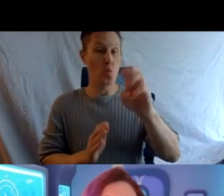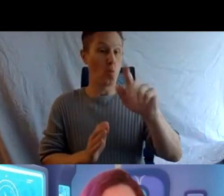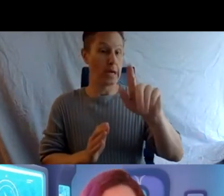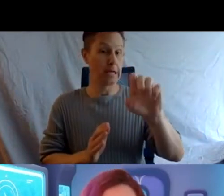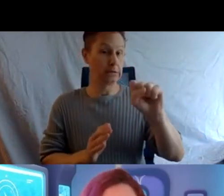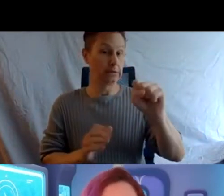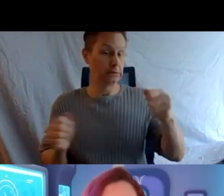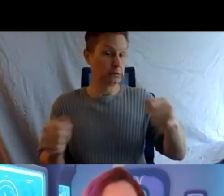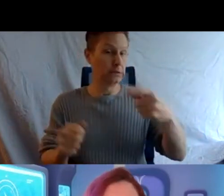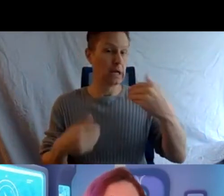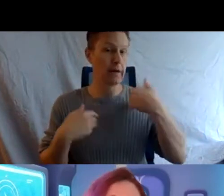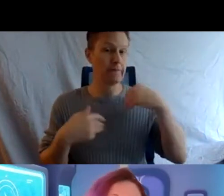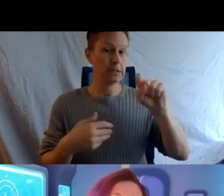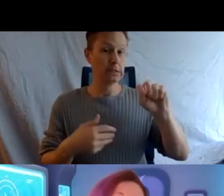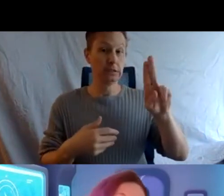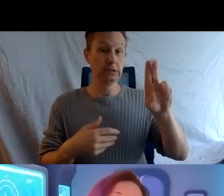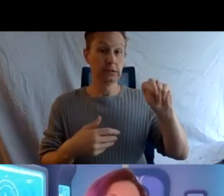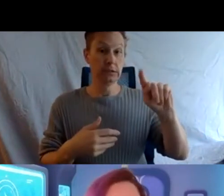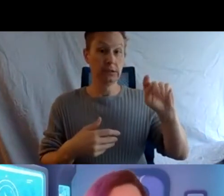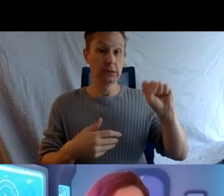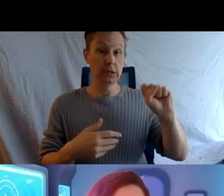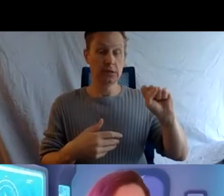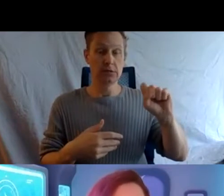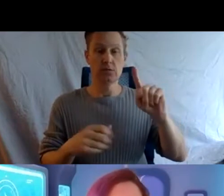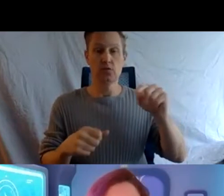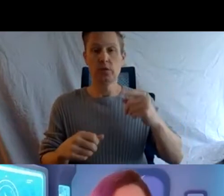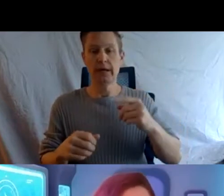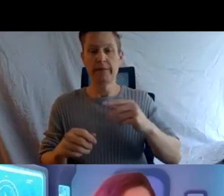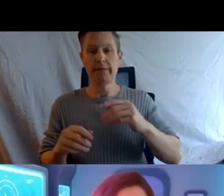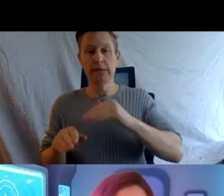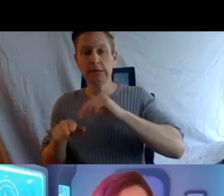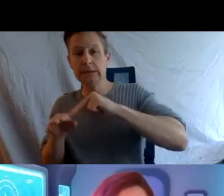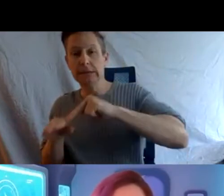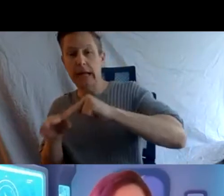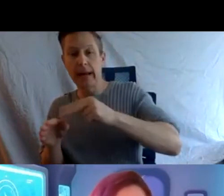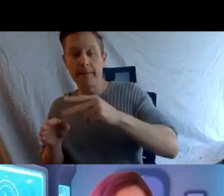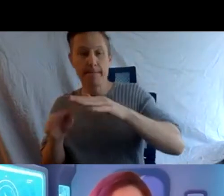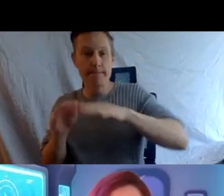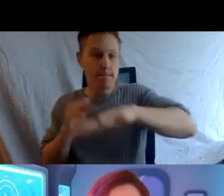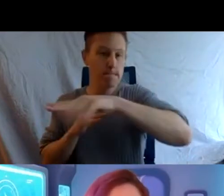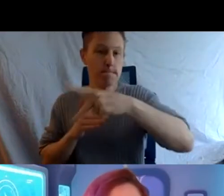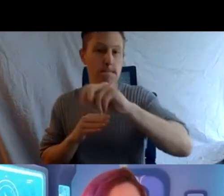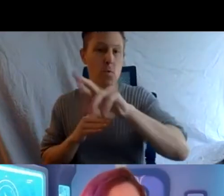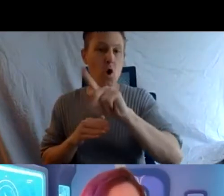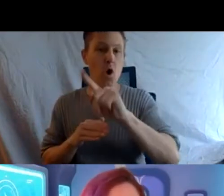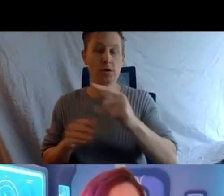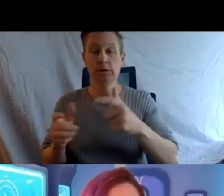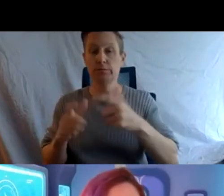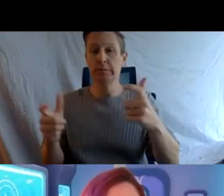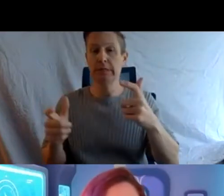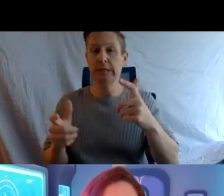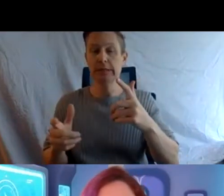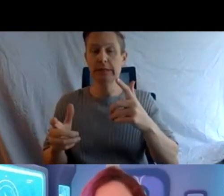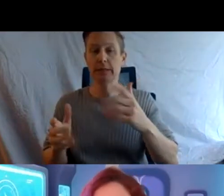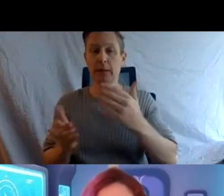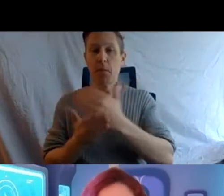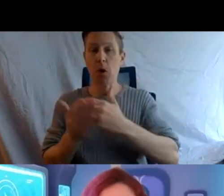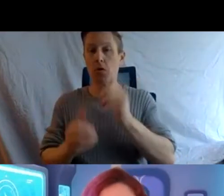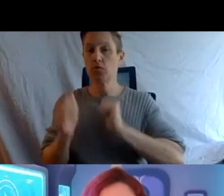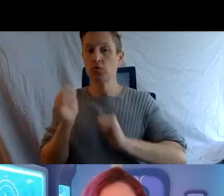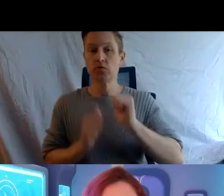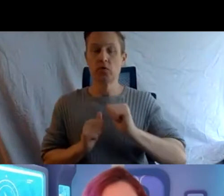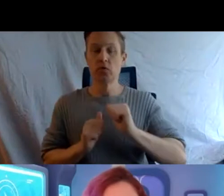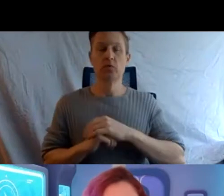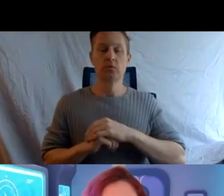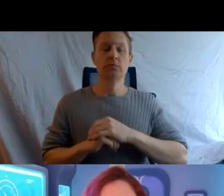lot of stunts. So that's hence the skate park became a big part of our thing with Ari, and doing stunts like